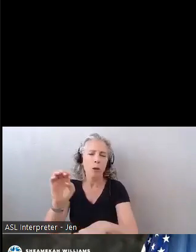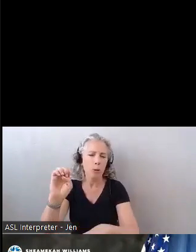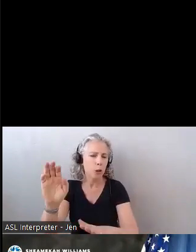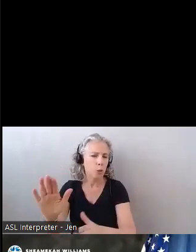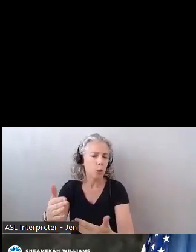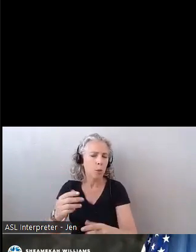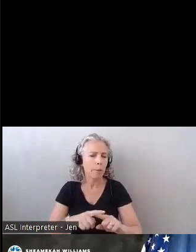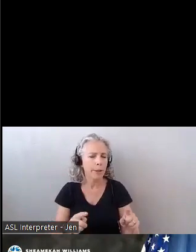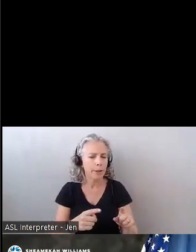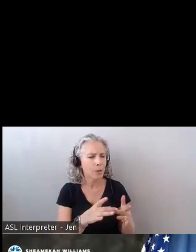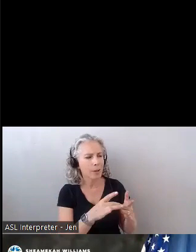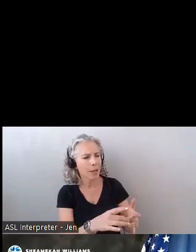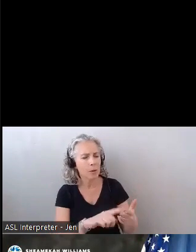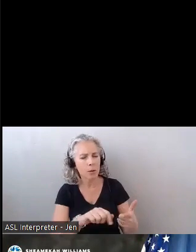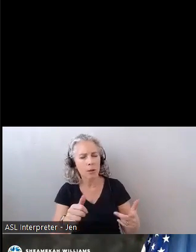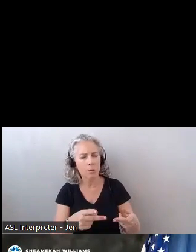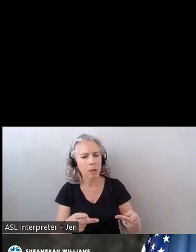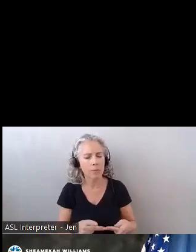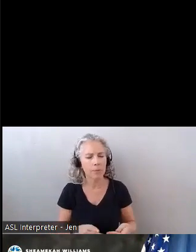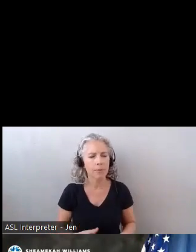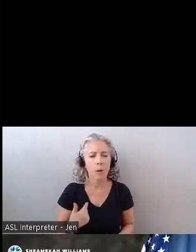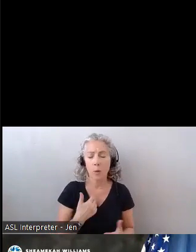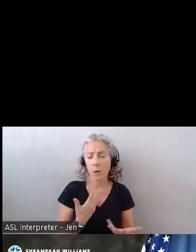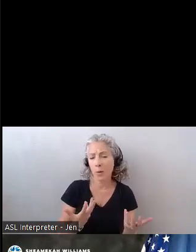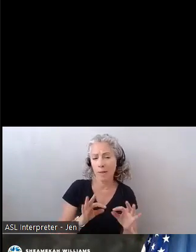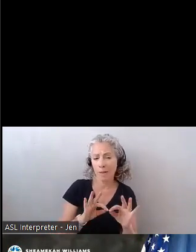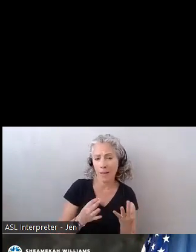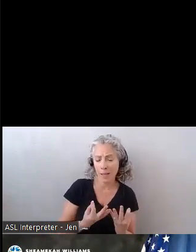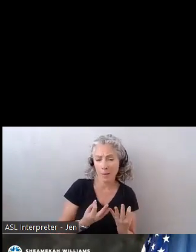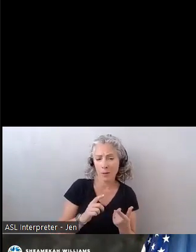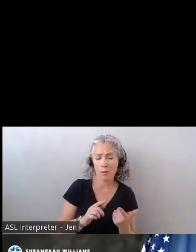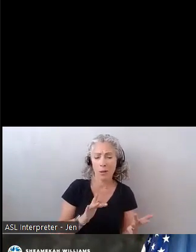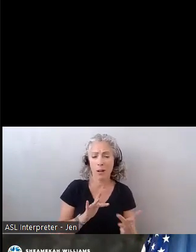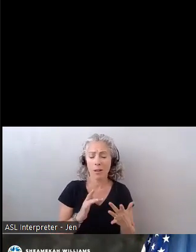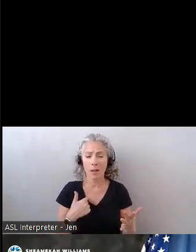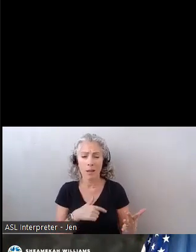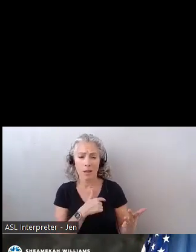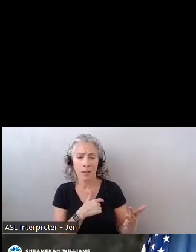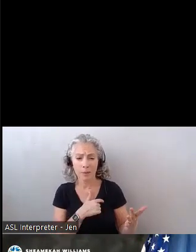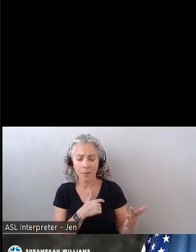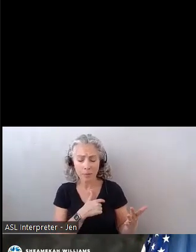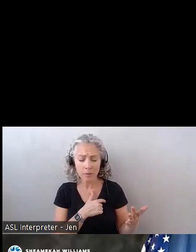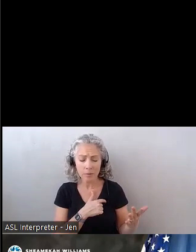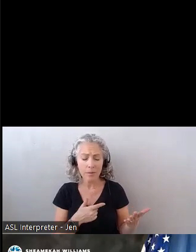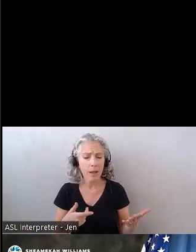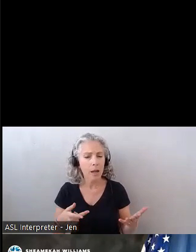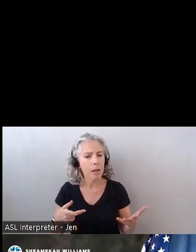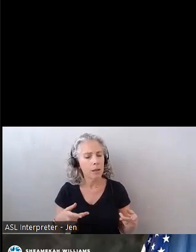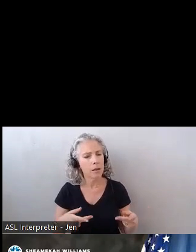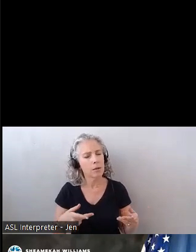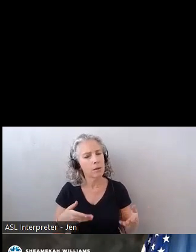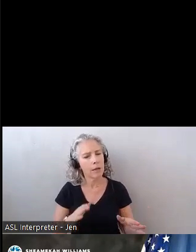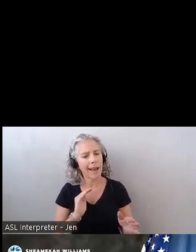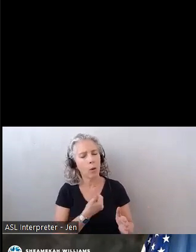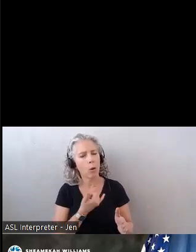type of environments. What we want families to be able to do is contact us and really help allow our call centers to really talk